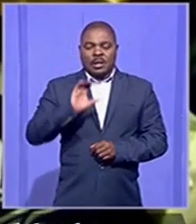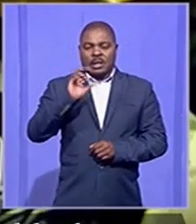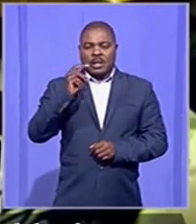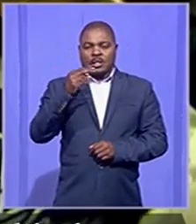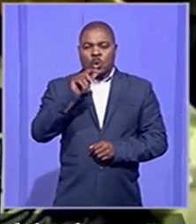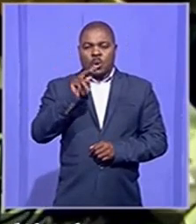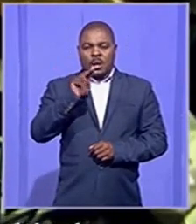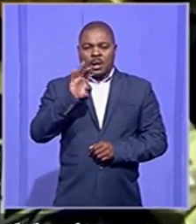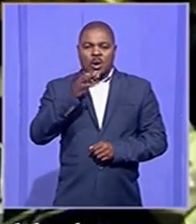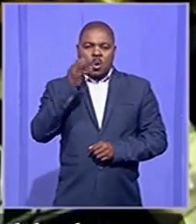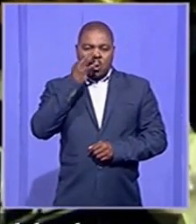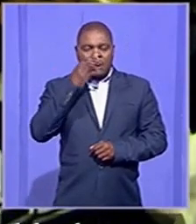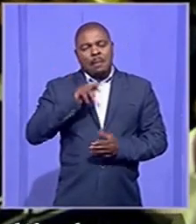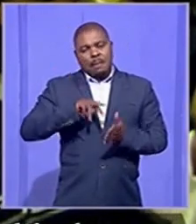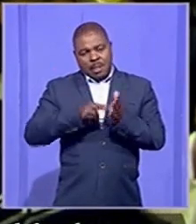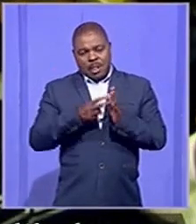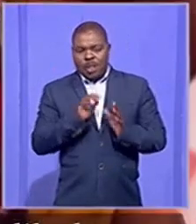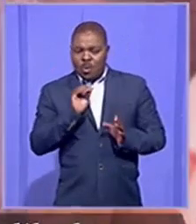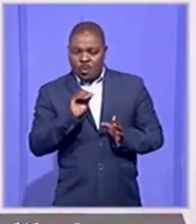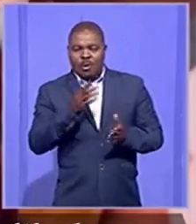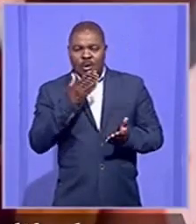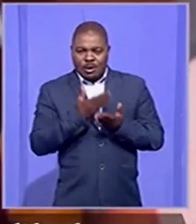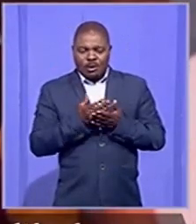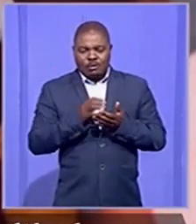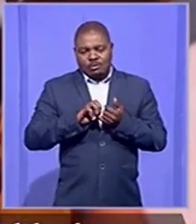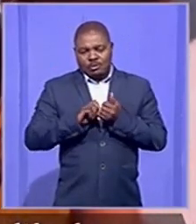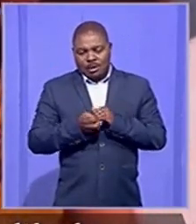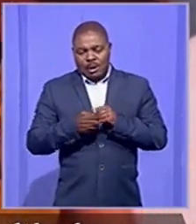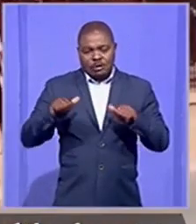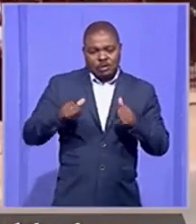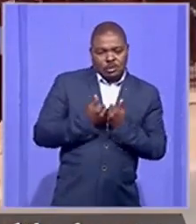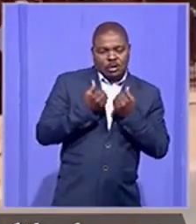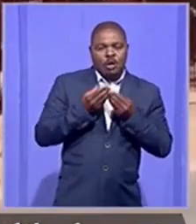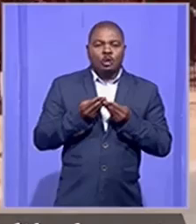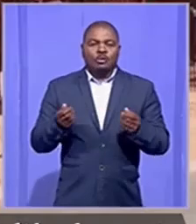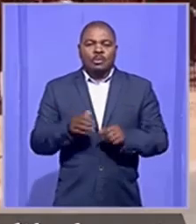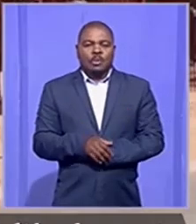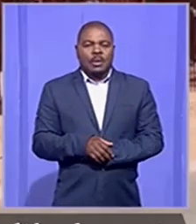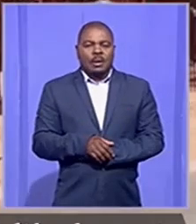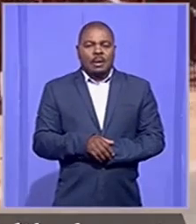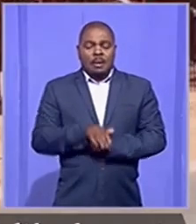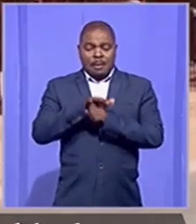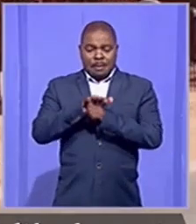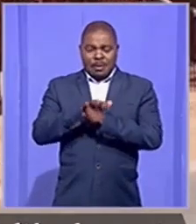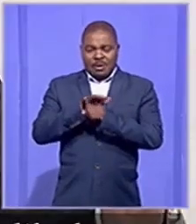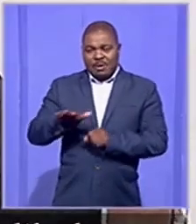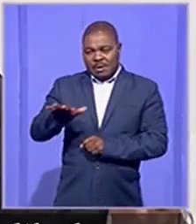a le mmalwa a tsereganyo a ba tla diragatsang go samagana le dikgwetlho. The high pressure areas,